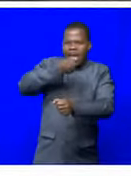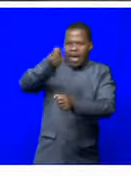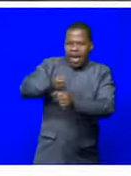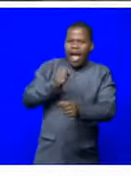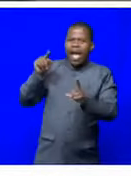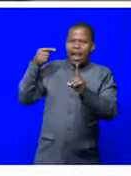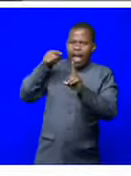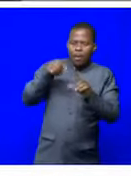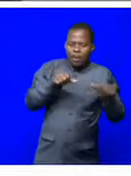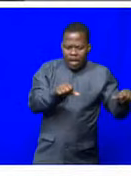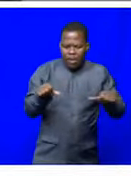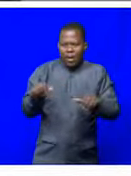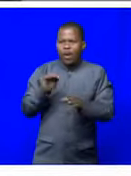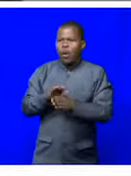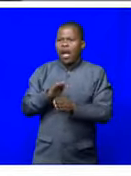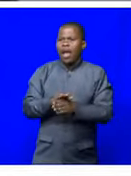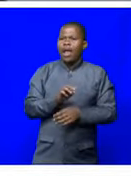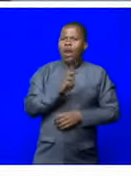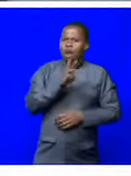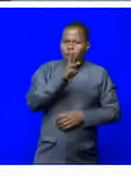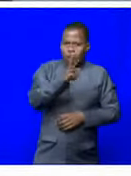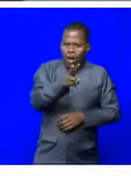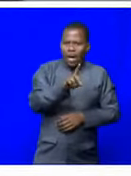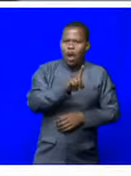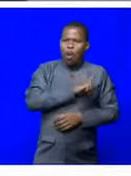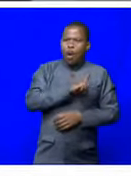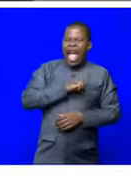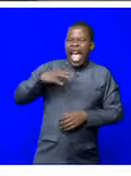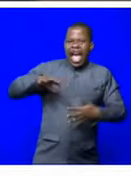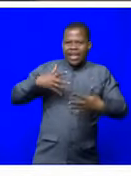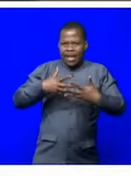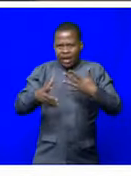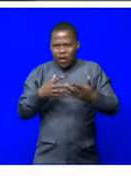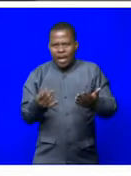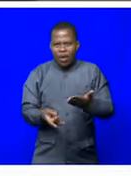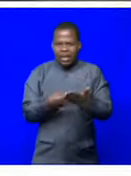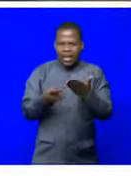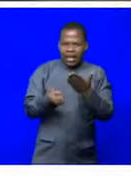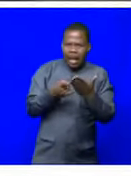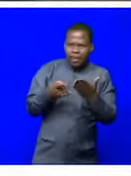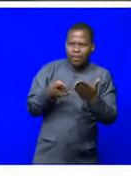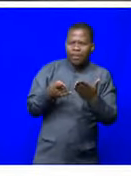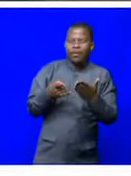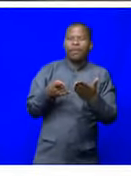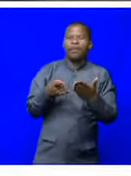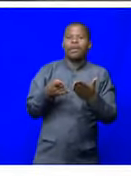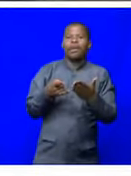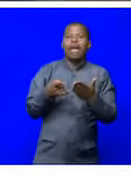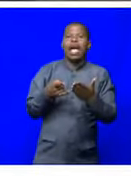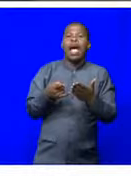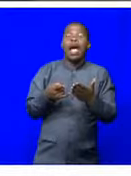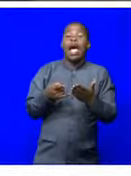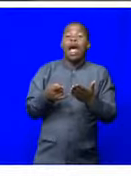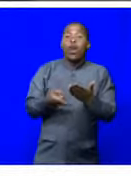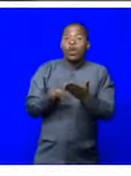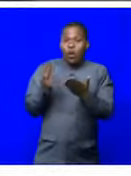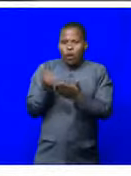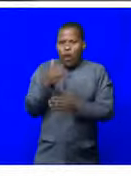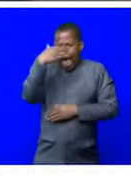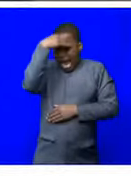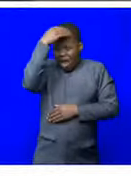to mobilize resources in order to reduce the heavy reliance on government intervention and to